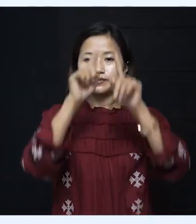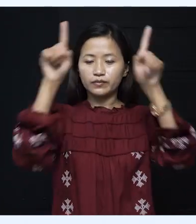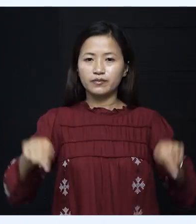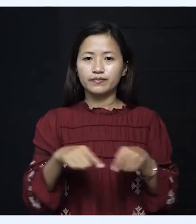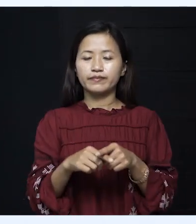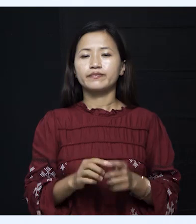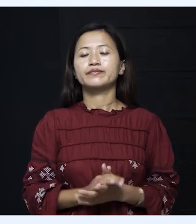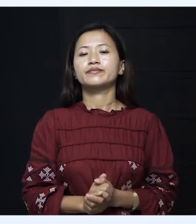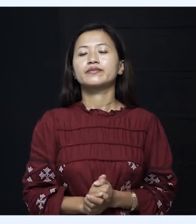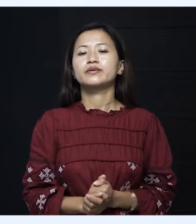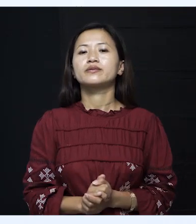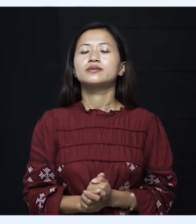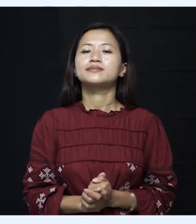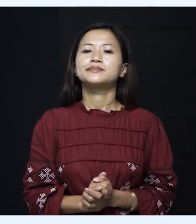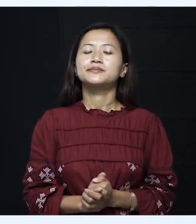I would make this clearer.